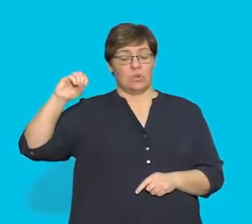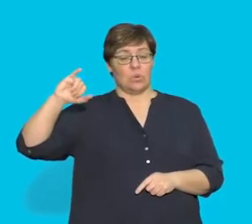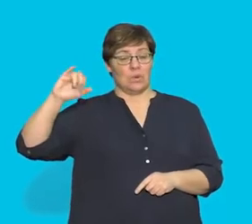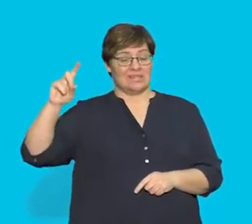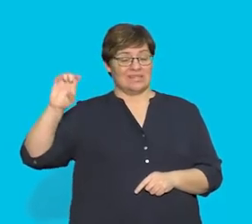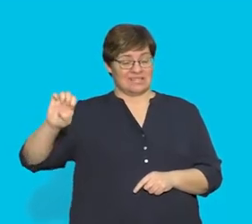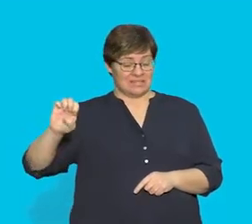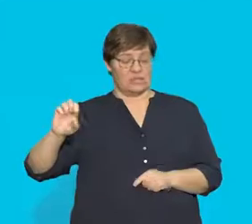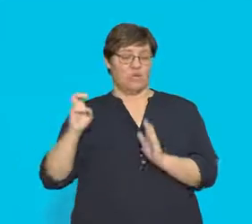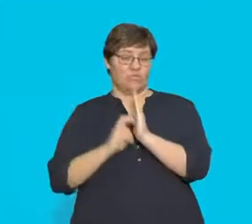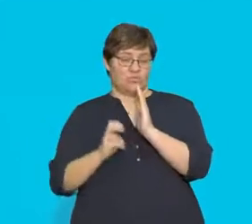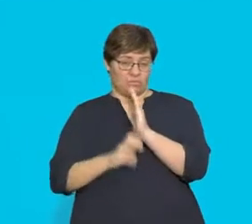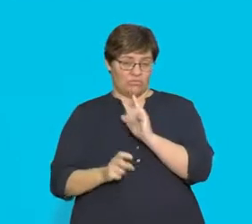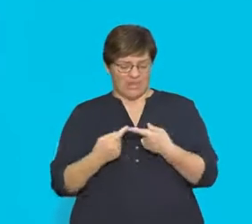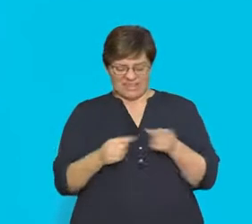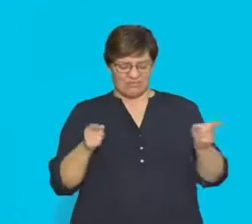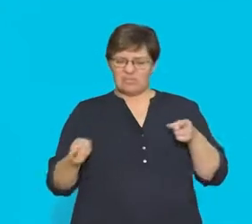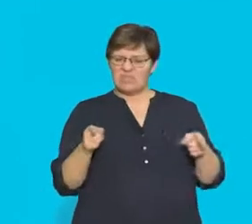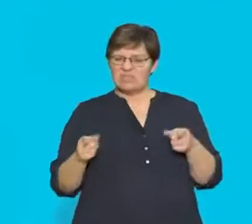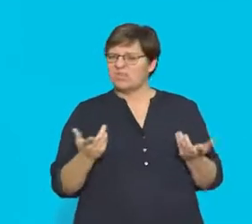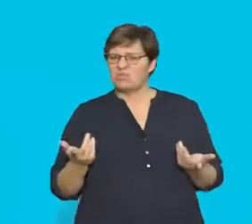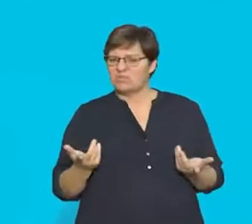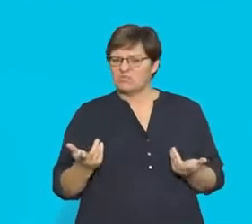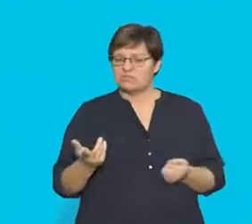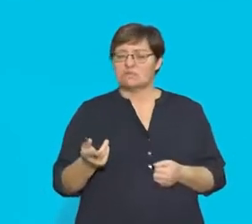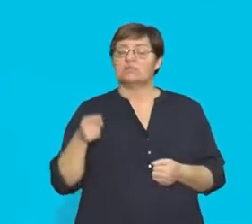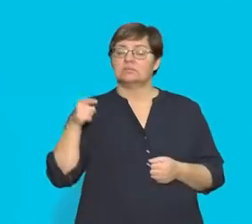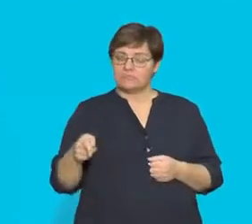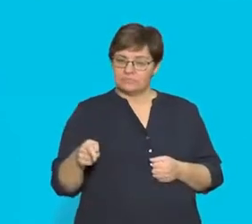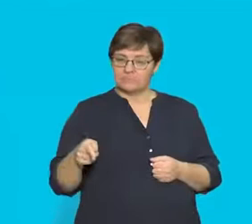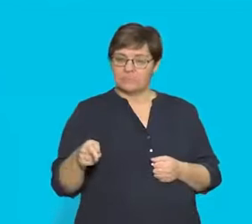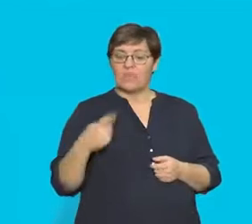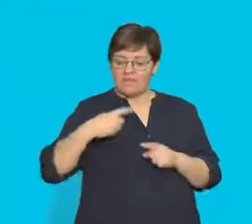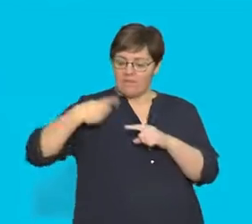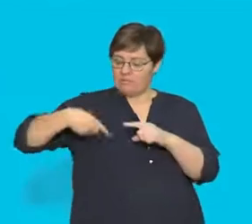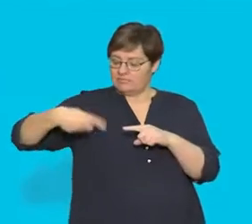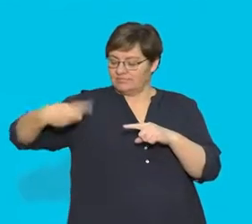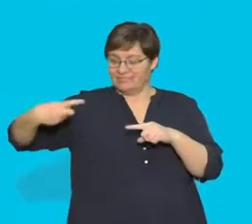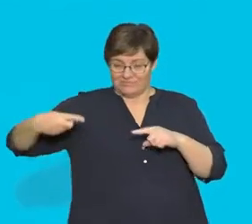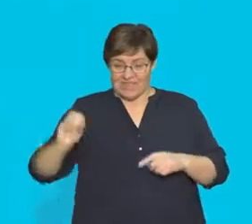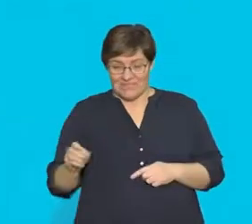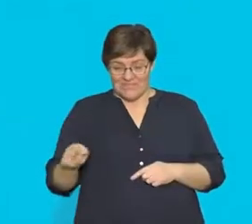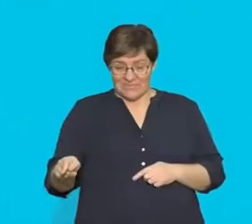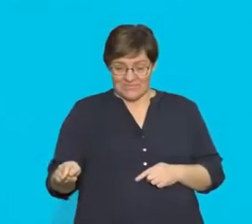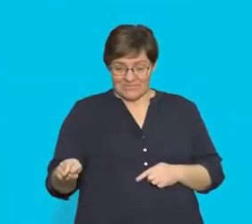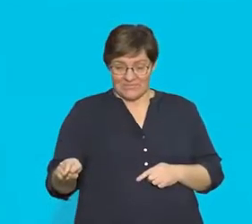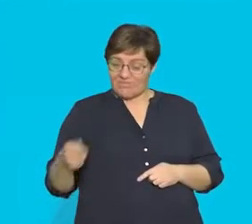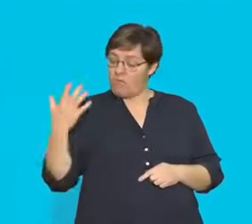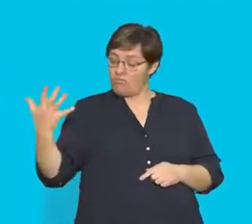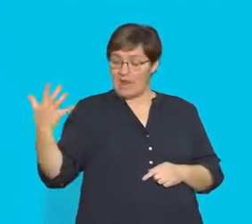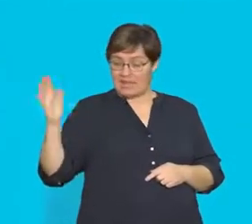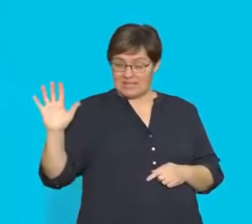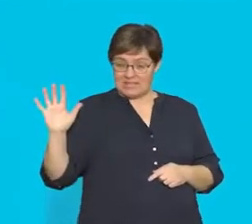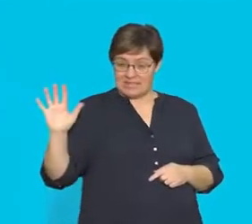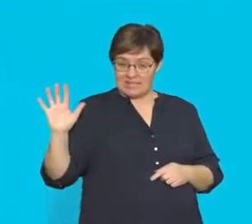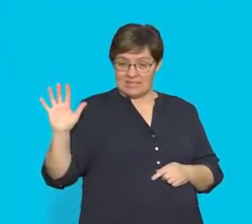difference here. The first thing about a solenoid is that you have many pieces of wire. So on your right